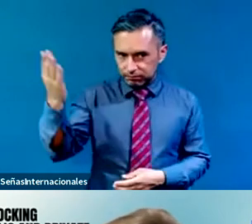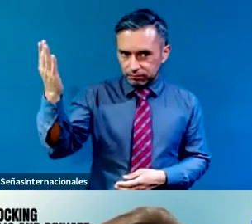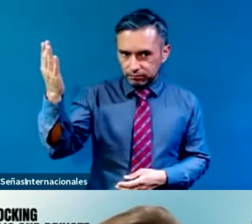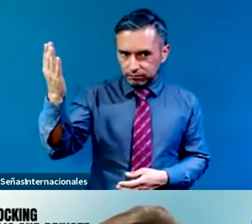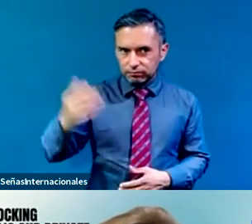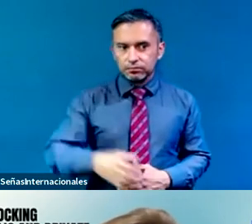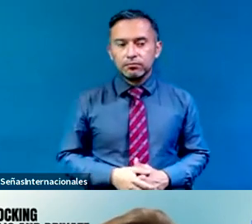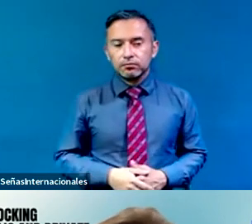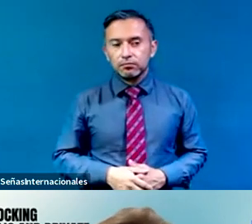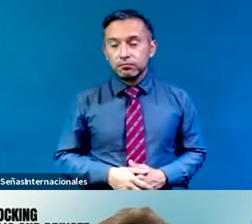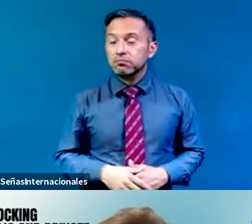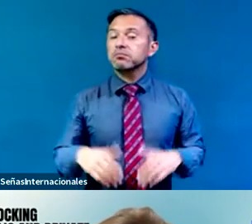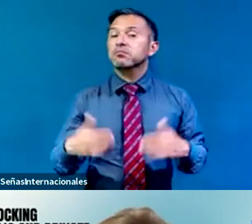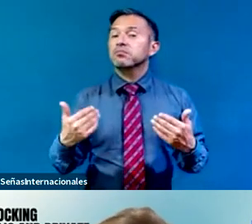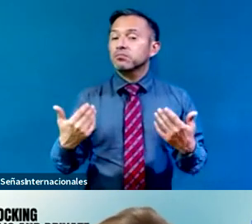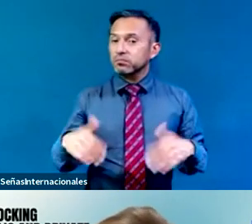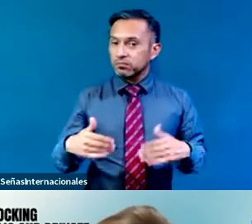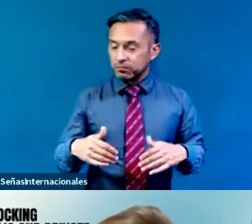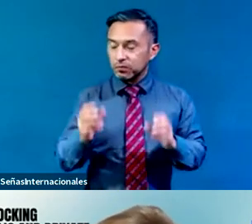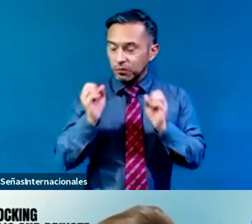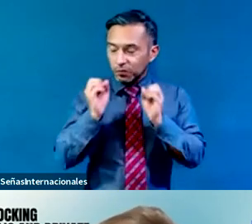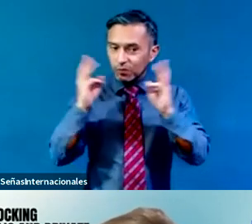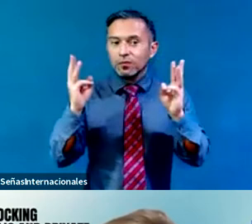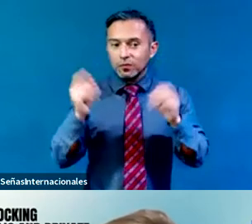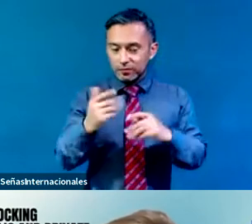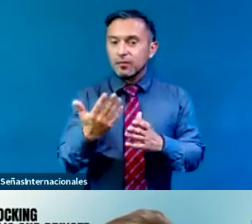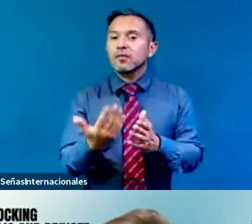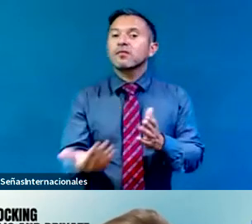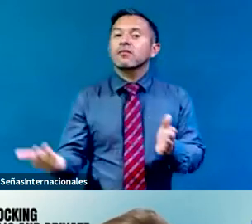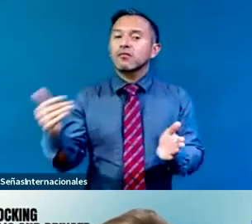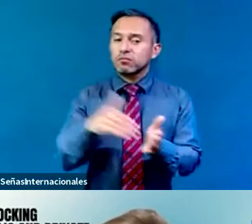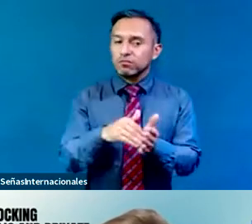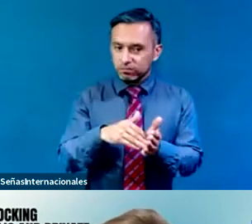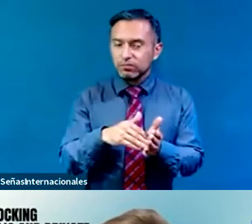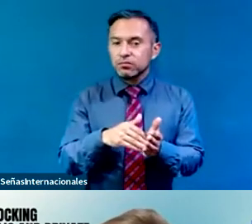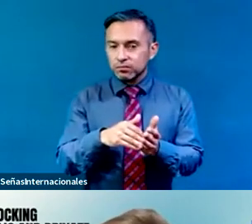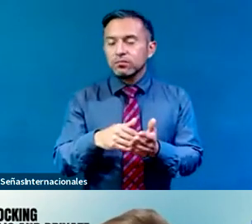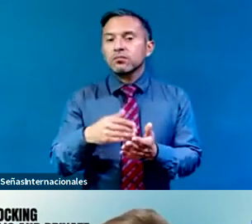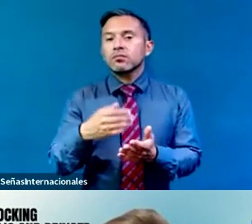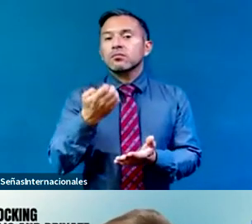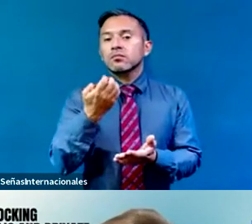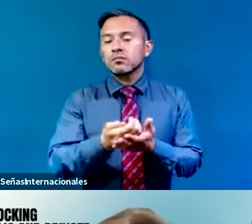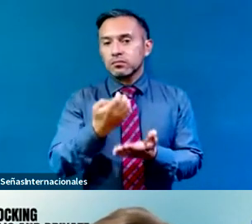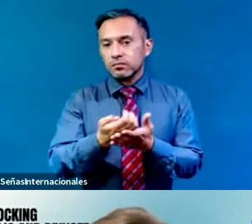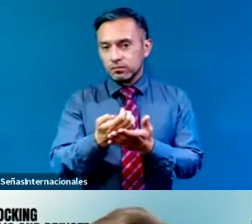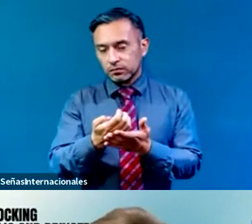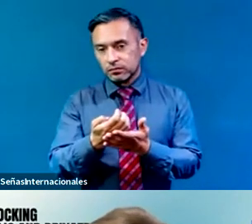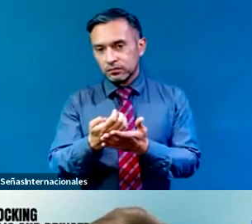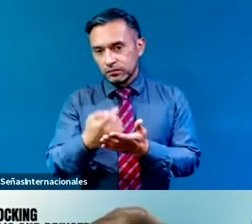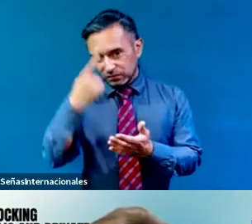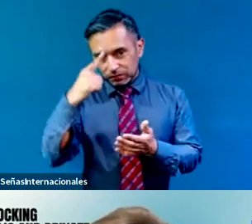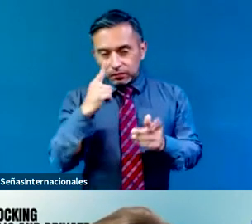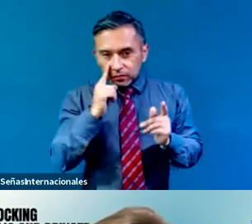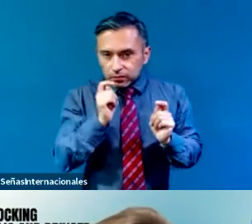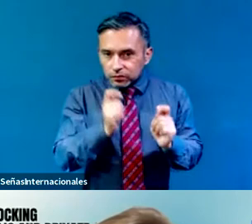Well, once again, we have the care economy in first place, followed by inclusive economies,